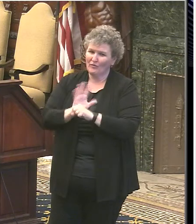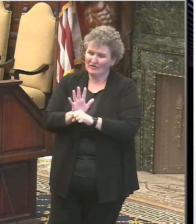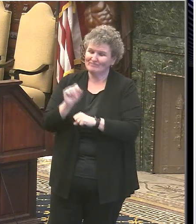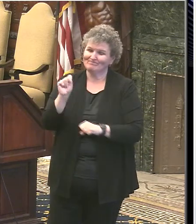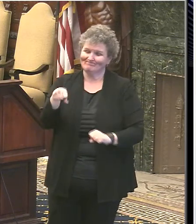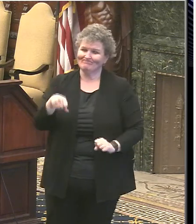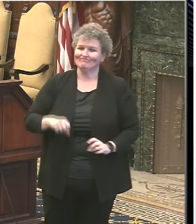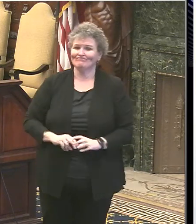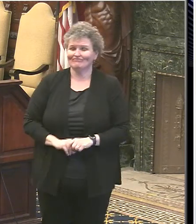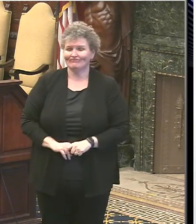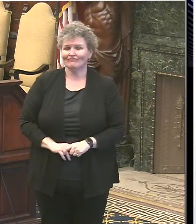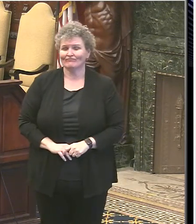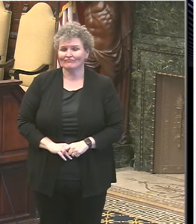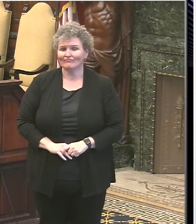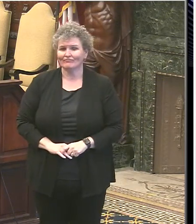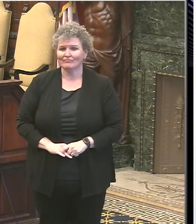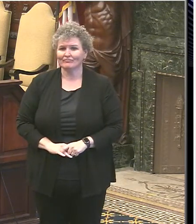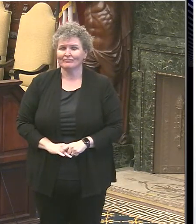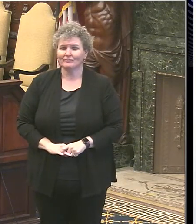community-wide spread of the virus. So,